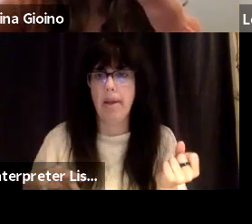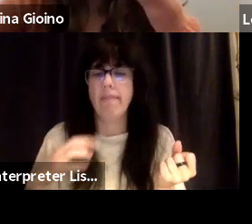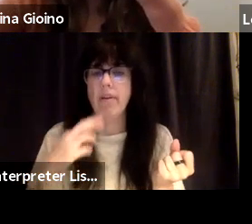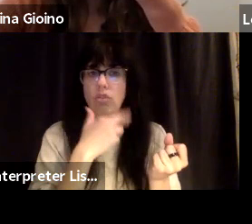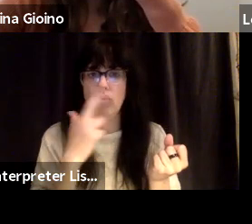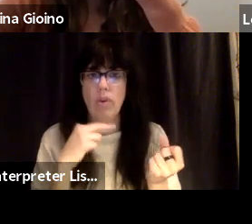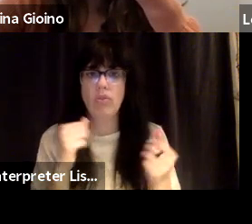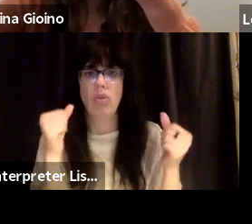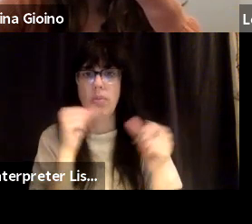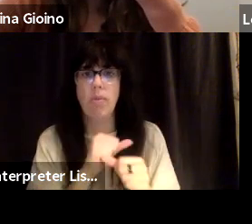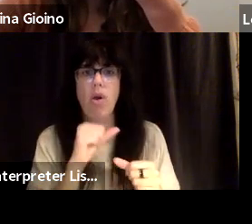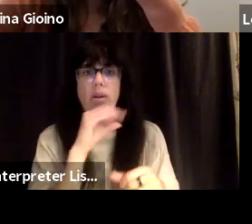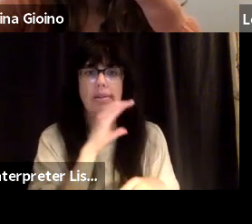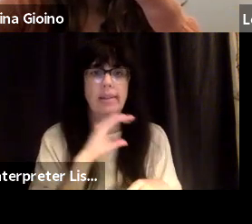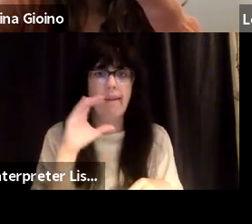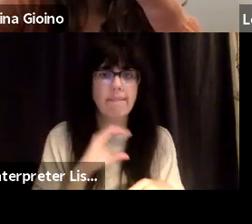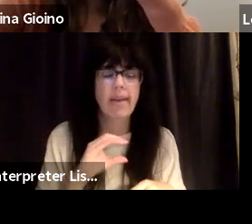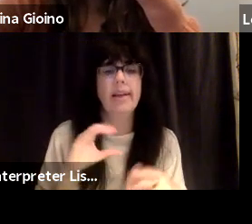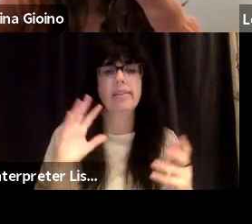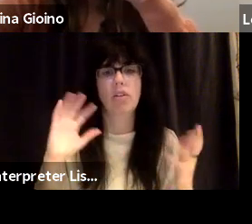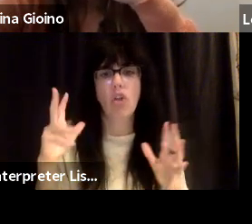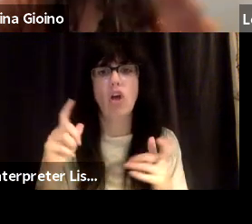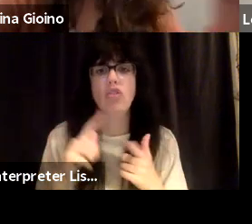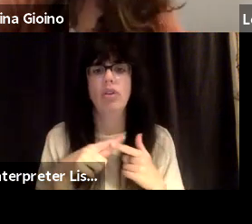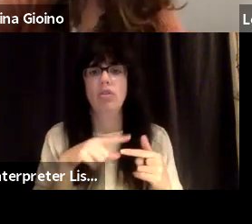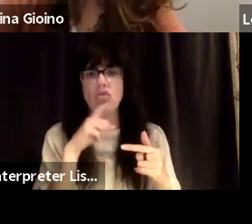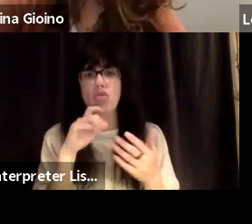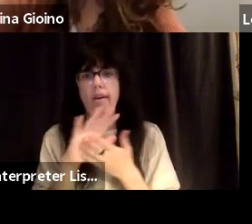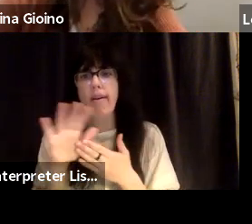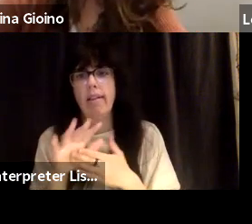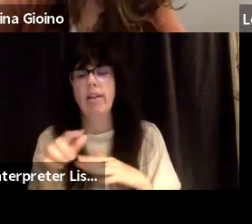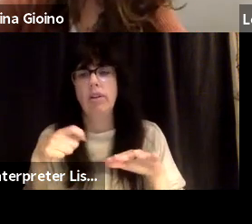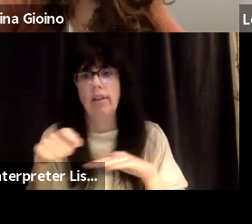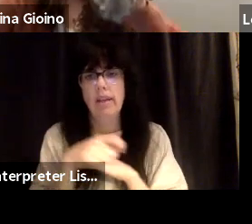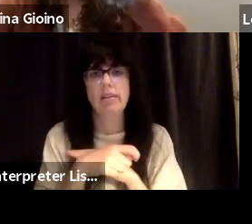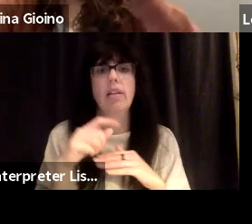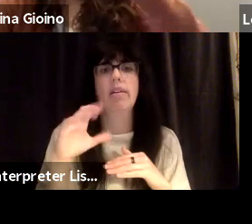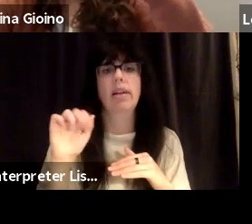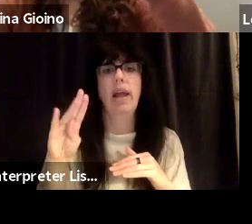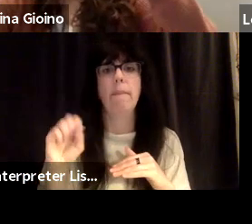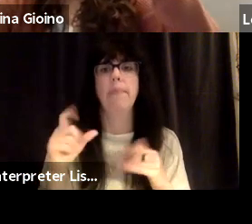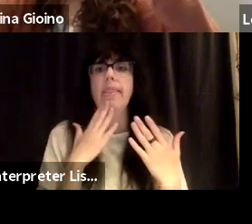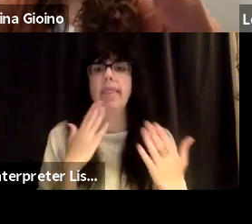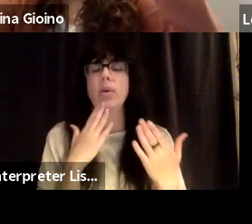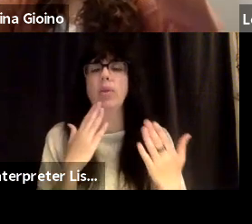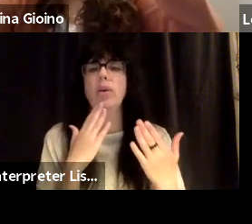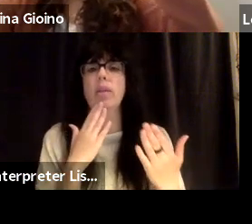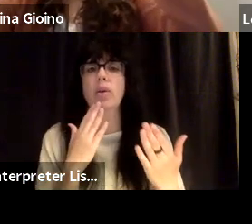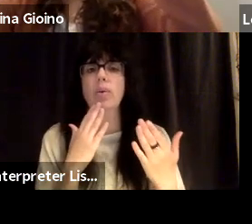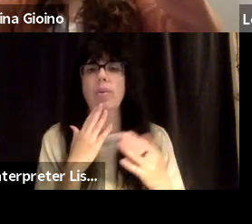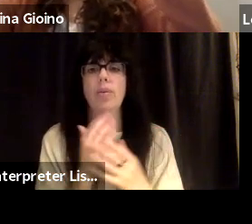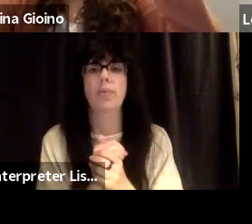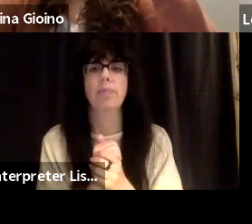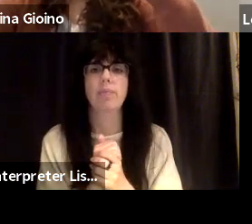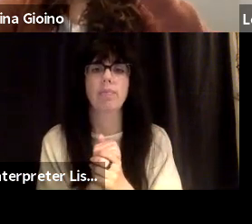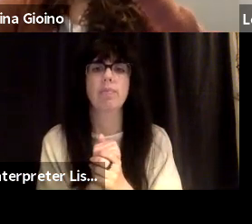bars, cafes, laundromats, dry cleaners, nail salons, cabs. Thank you, John. Terrible job our government does.